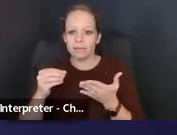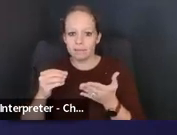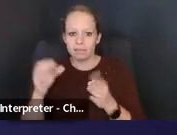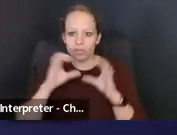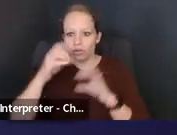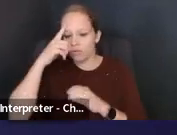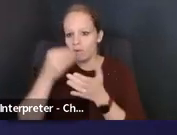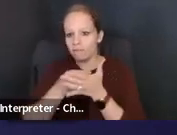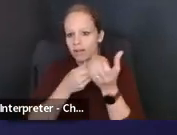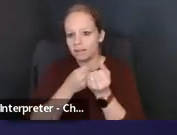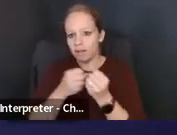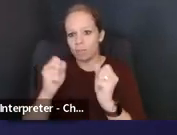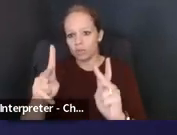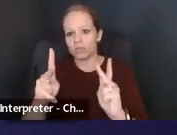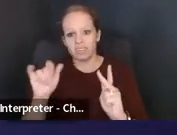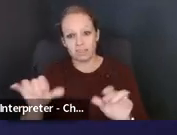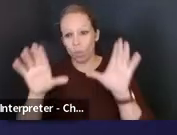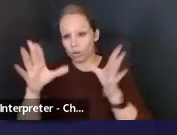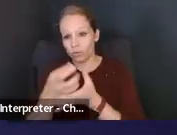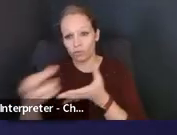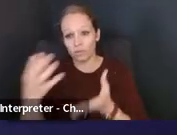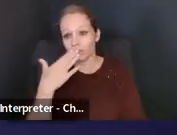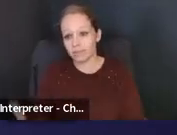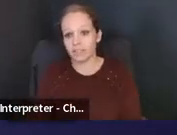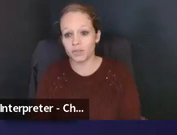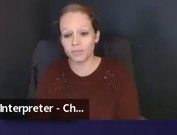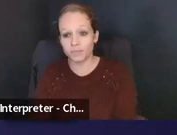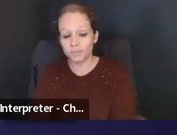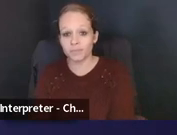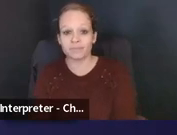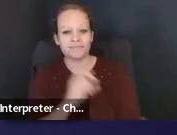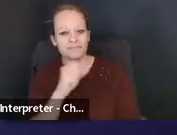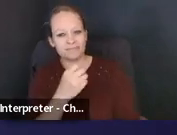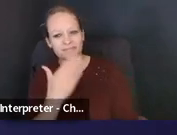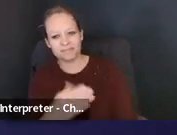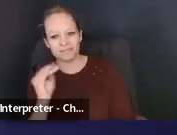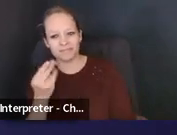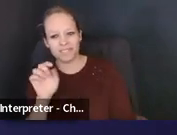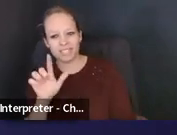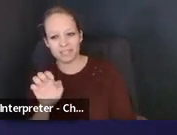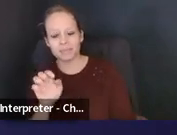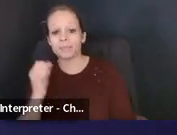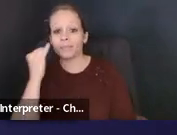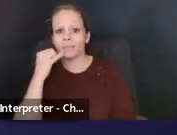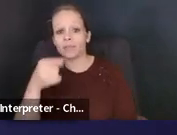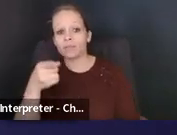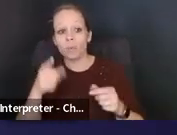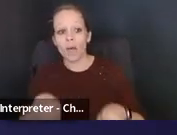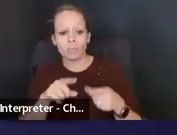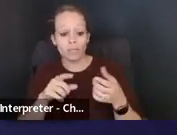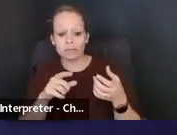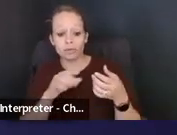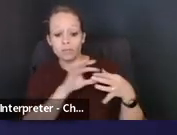A wonderful resource. Thank you, Michelle. Yes, Michelle, thank you very much. And if you happen to be affiliated with